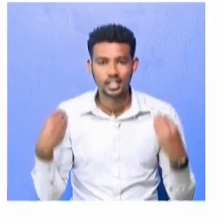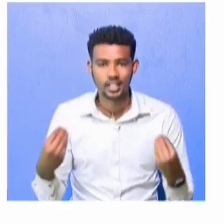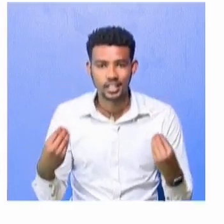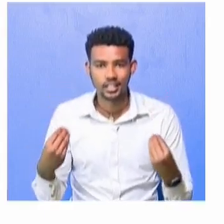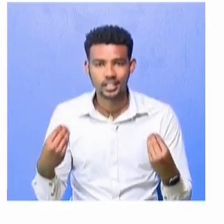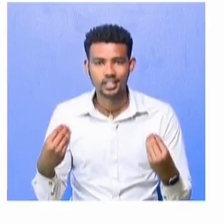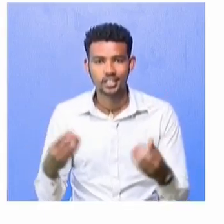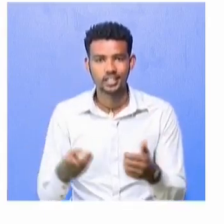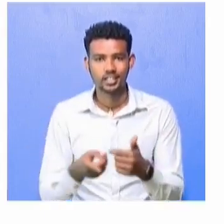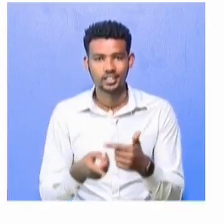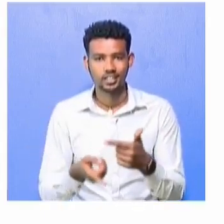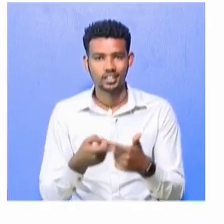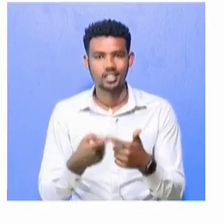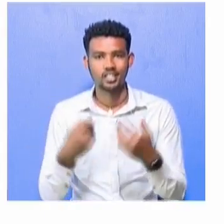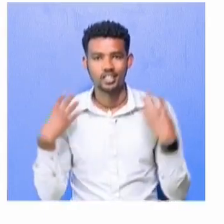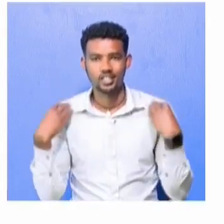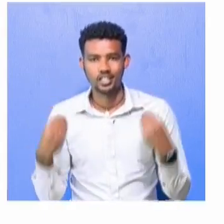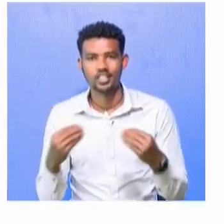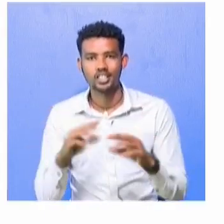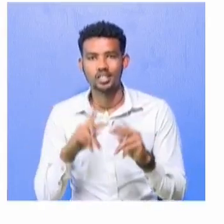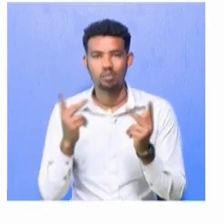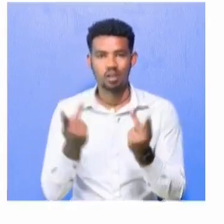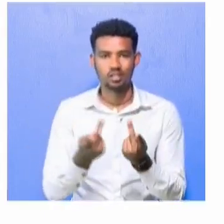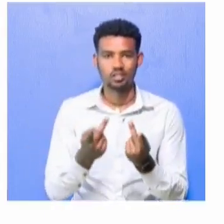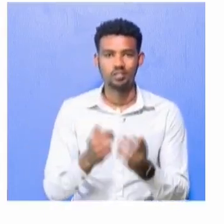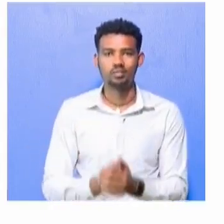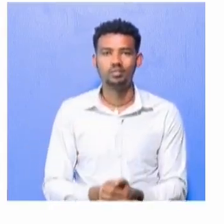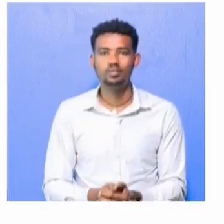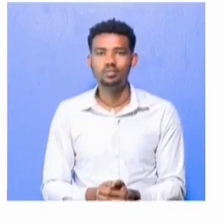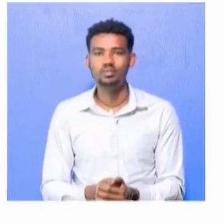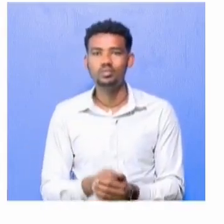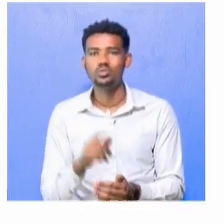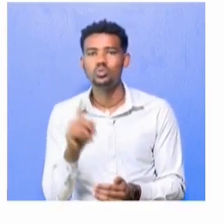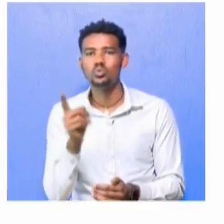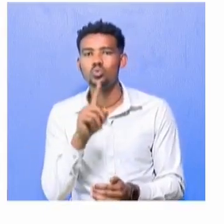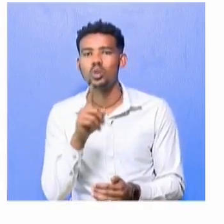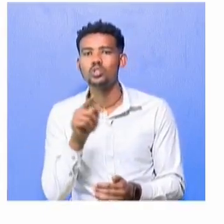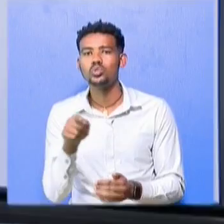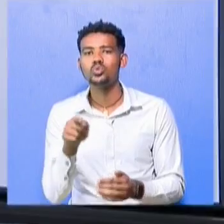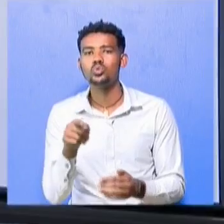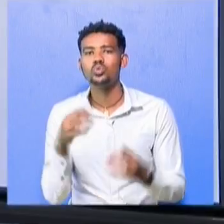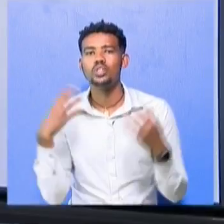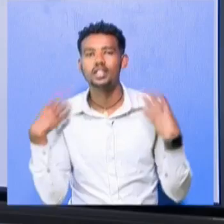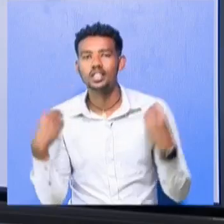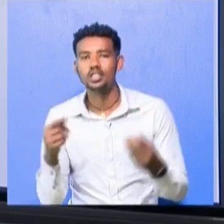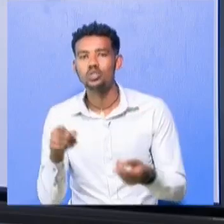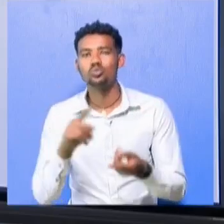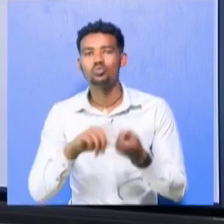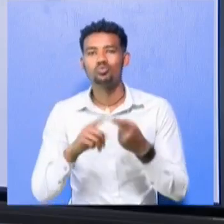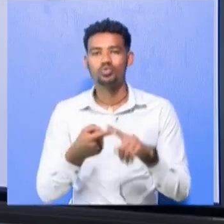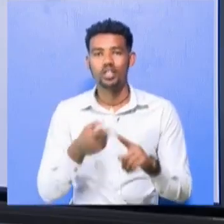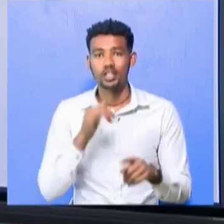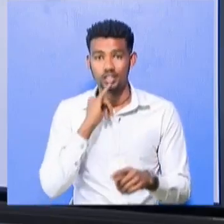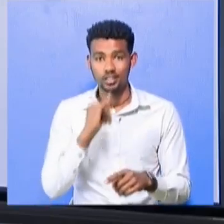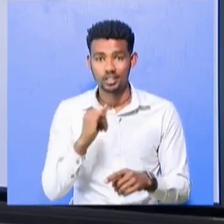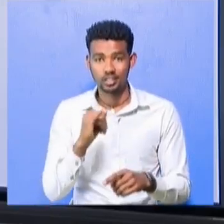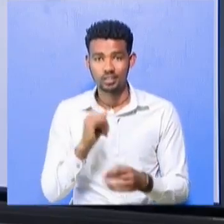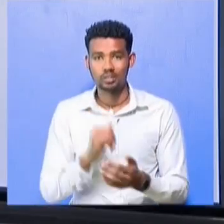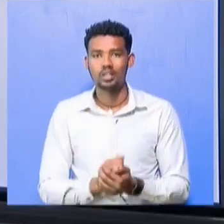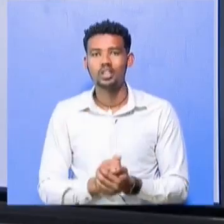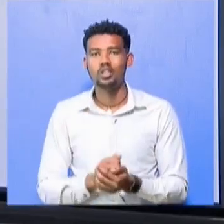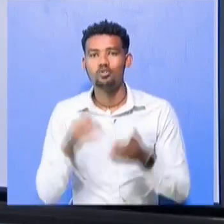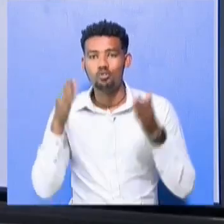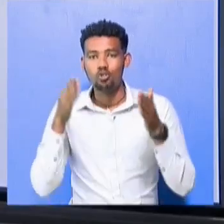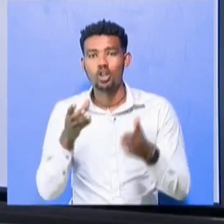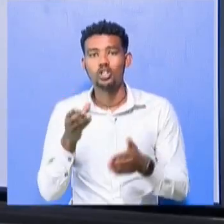is very important. Yeah. While you are greeting your friends, don't focus